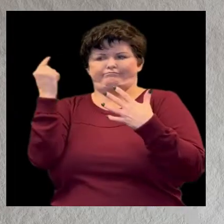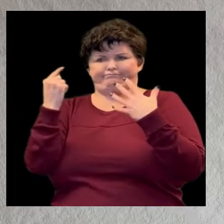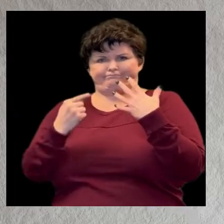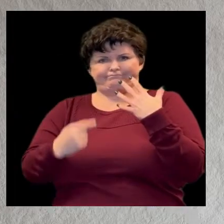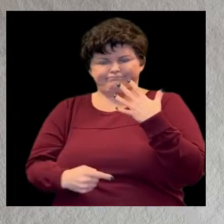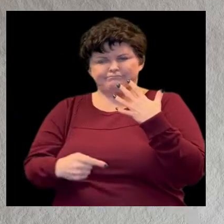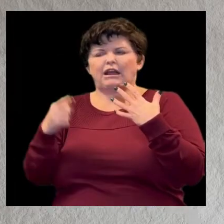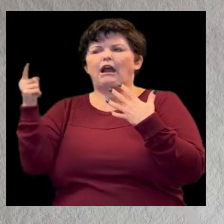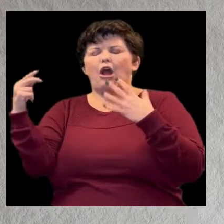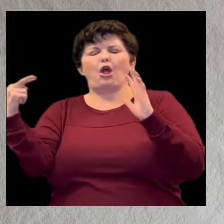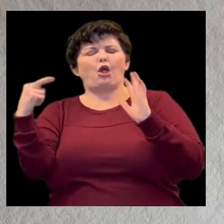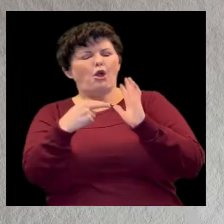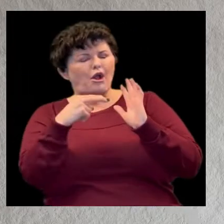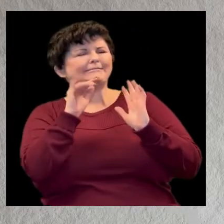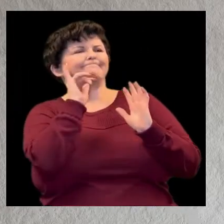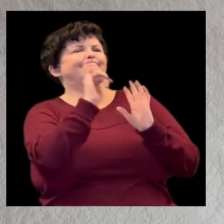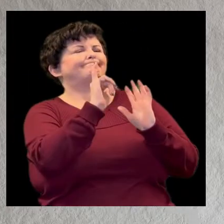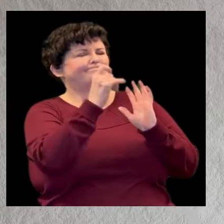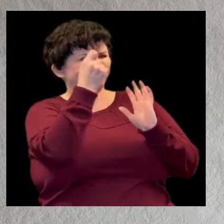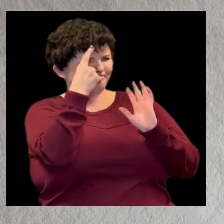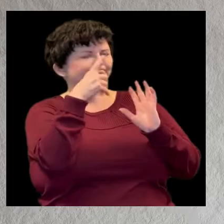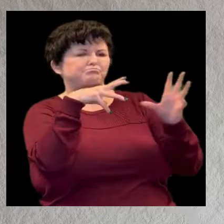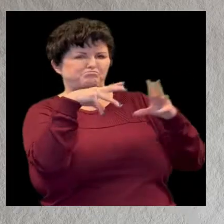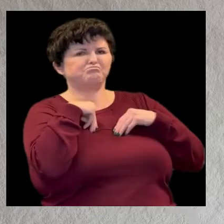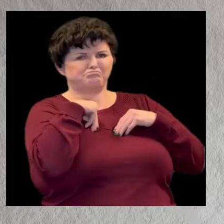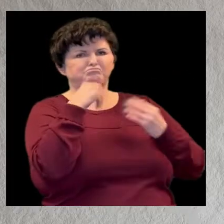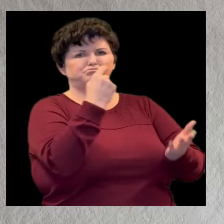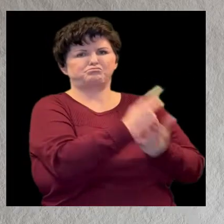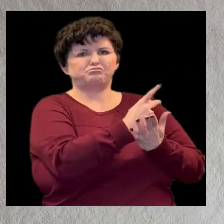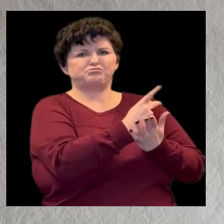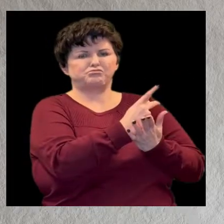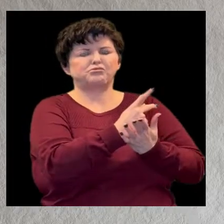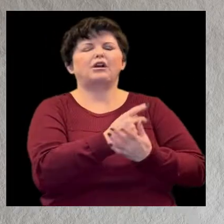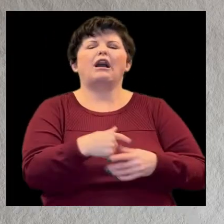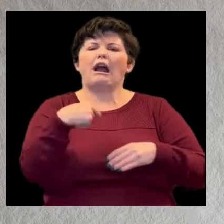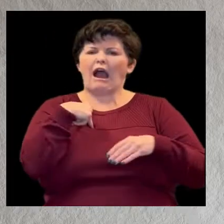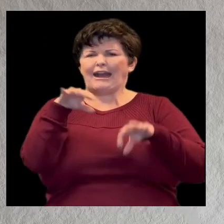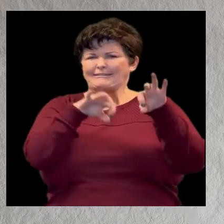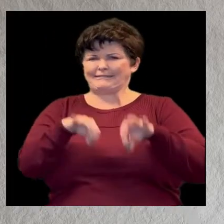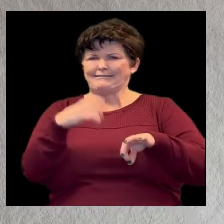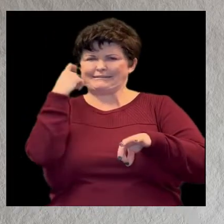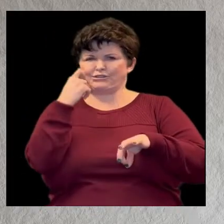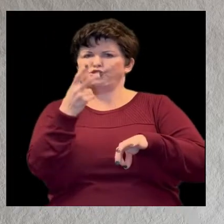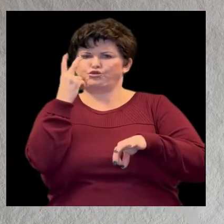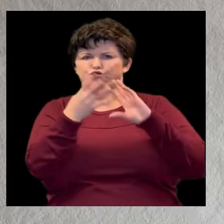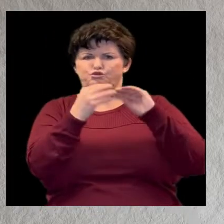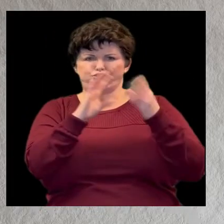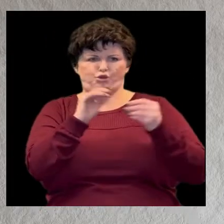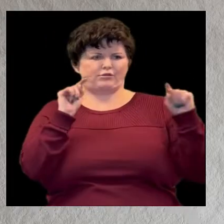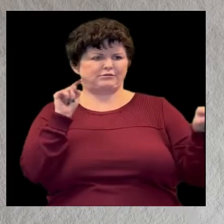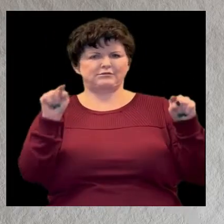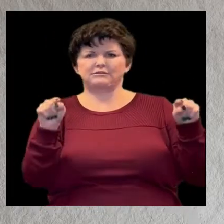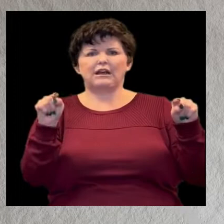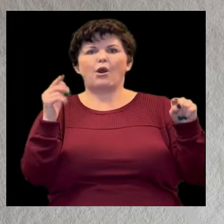accommodation. Now, you might be wondering what these two stories have in common. Well, they're both